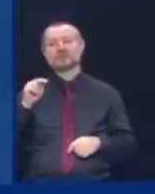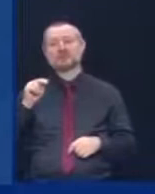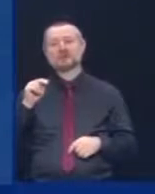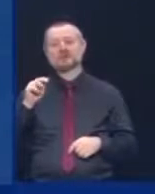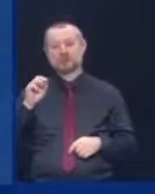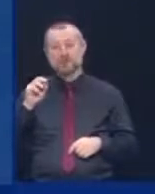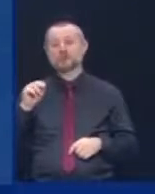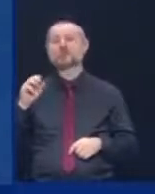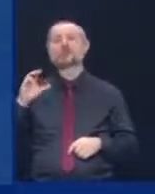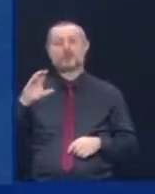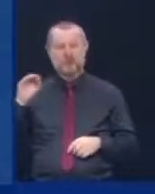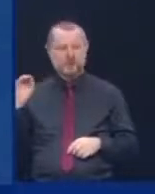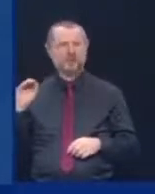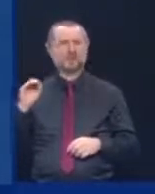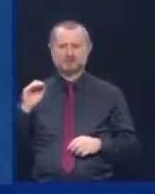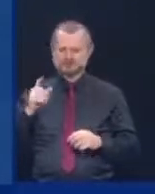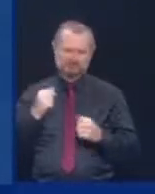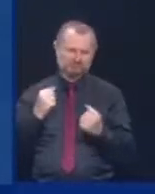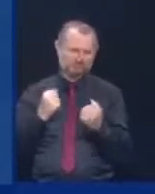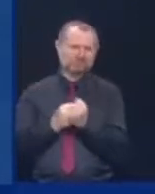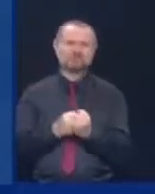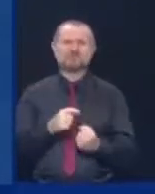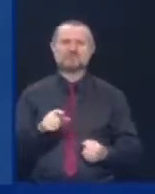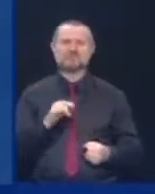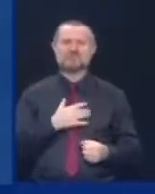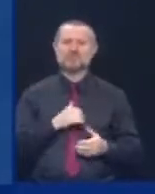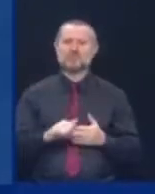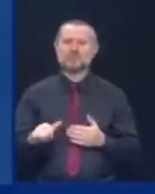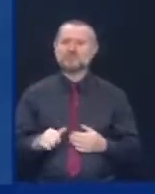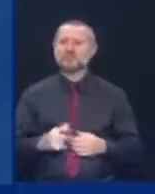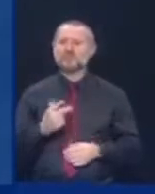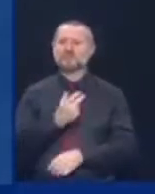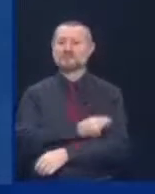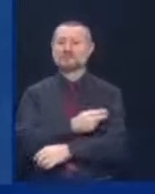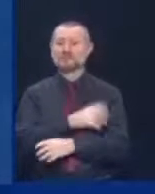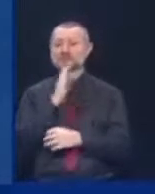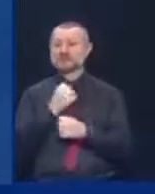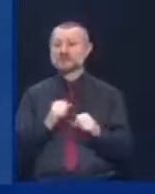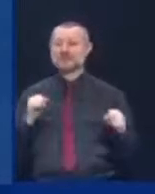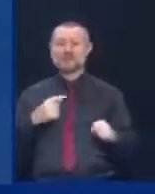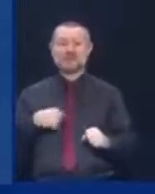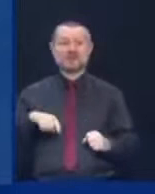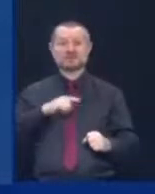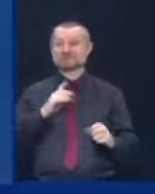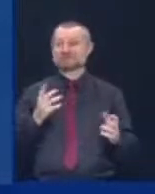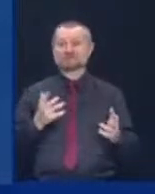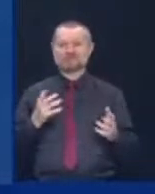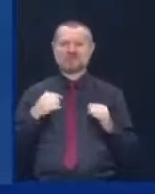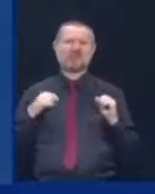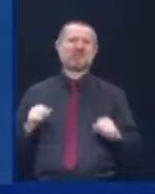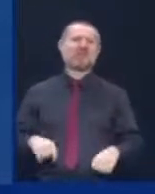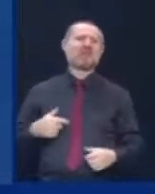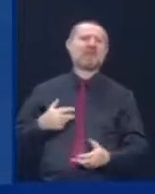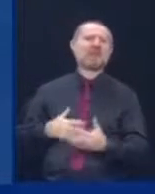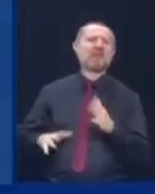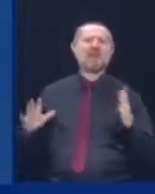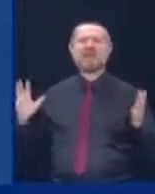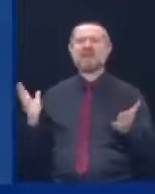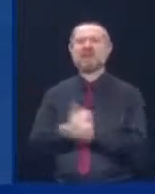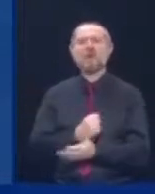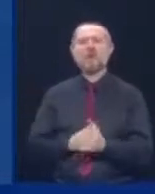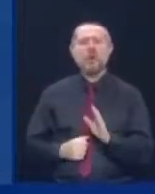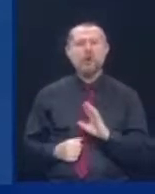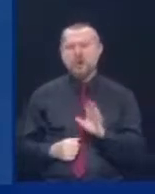Great news. Well, the vaccine is here. The vaccine is going to save us. So I don't have to worry. It is going to be months